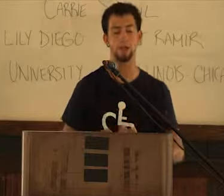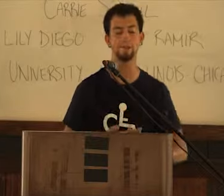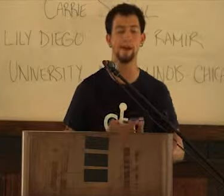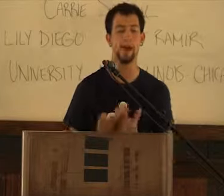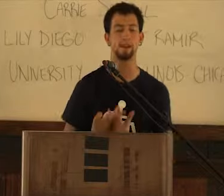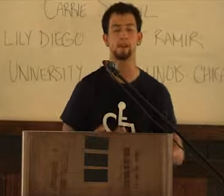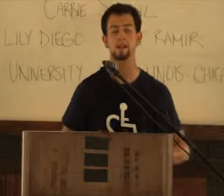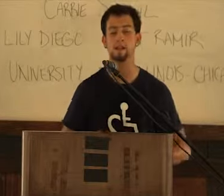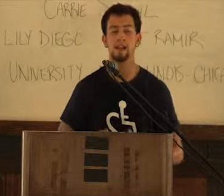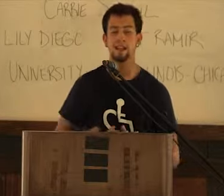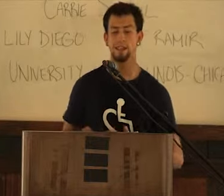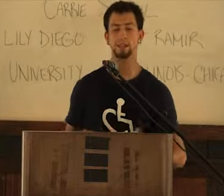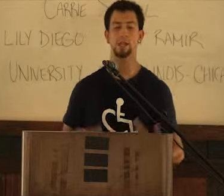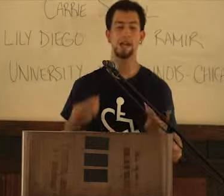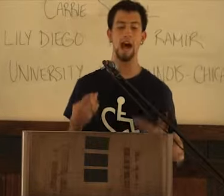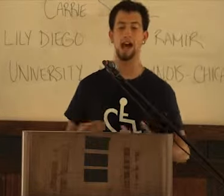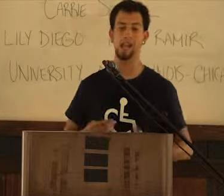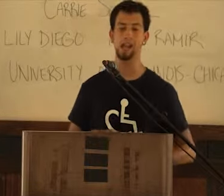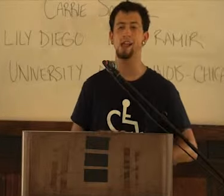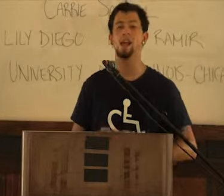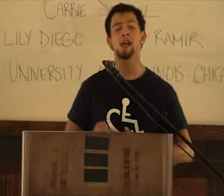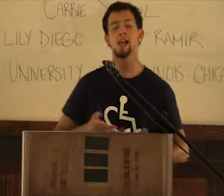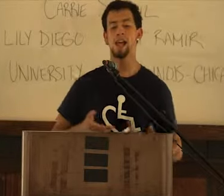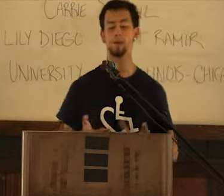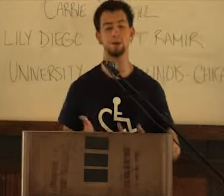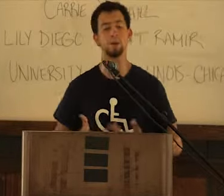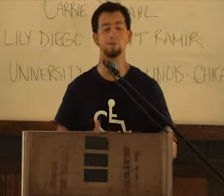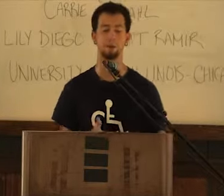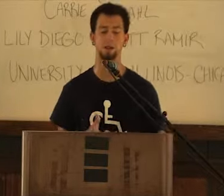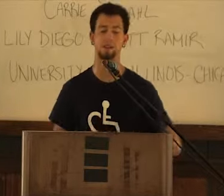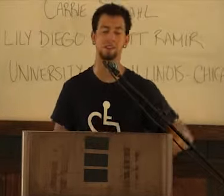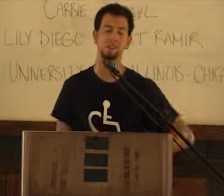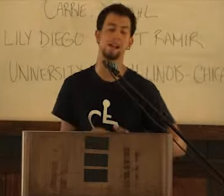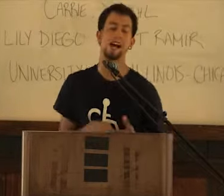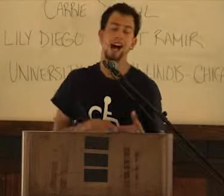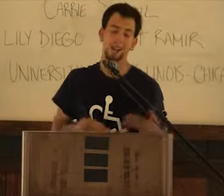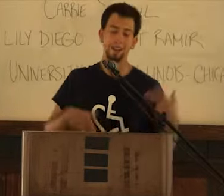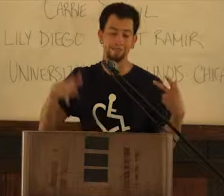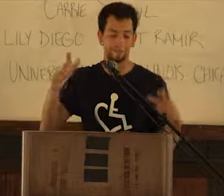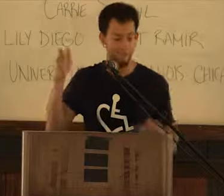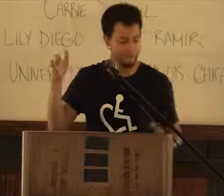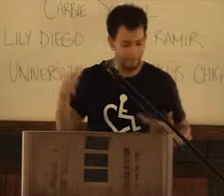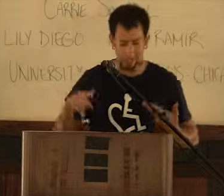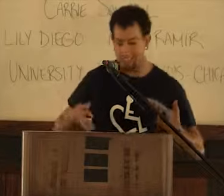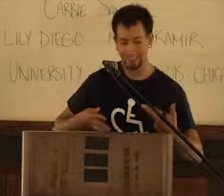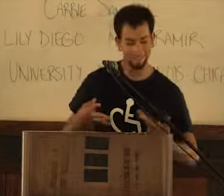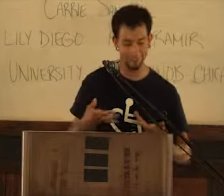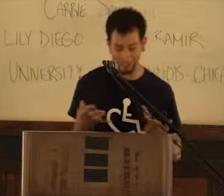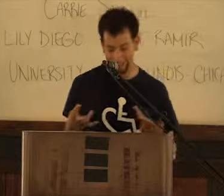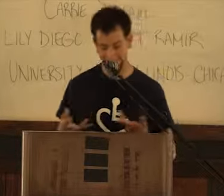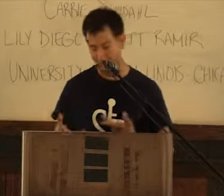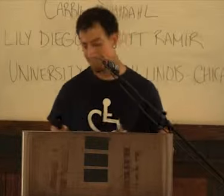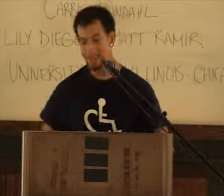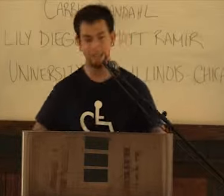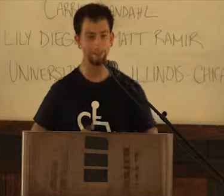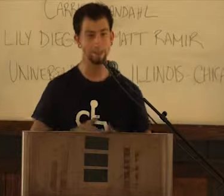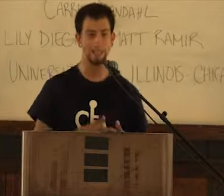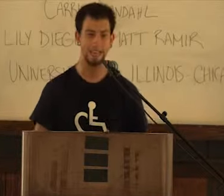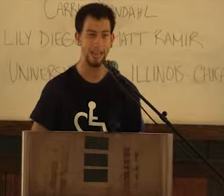came crawling back, declaring I am a cripple, a deformed,